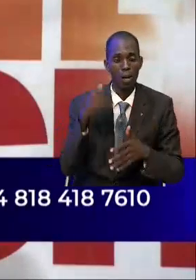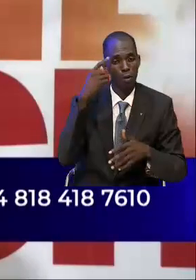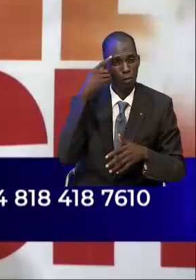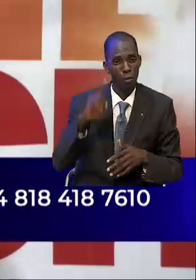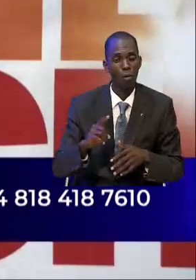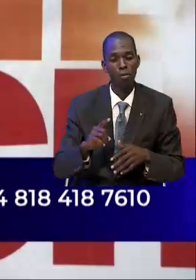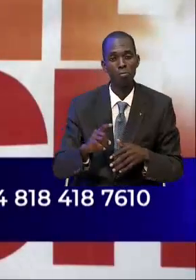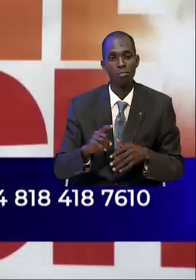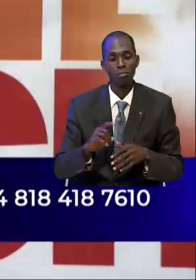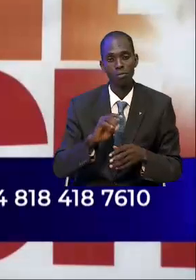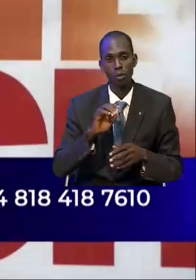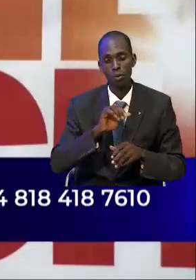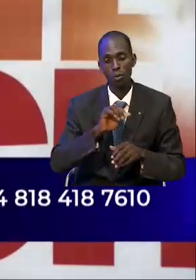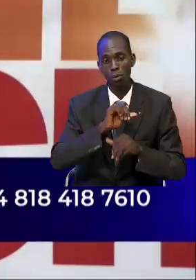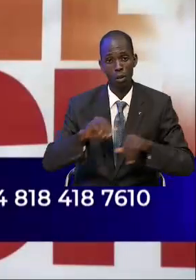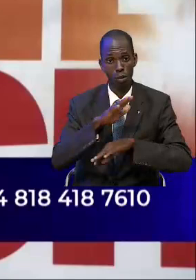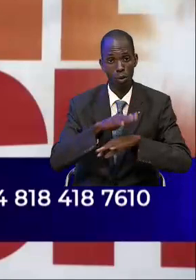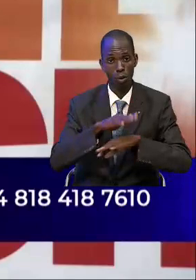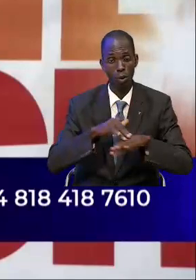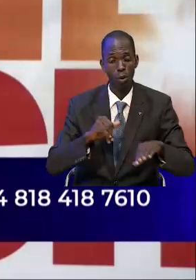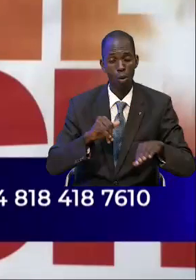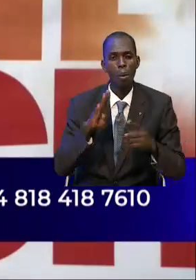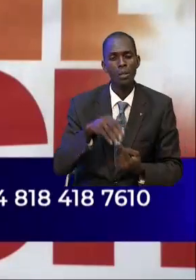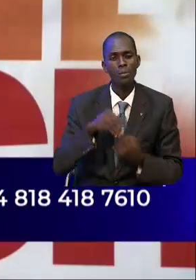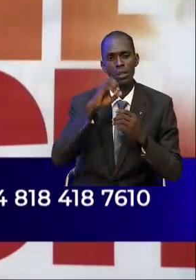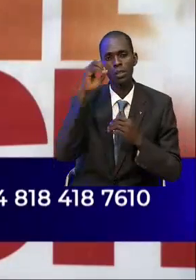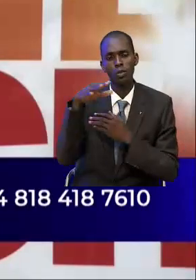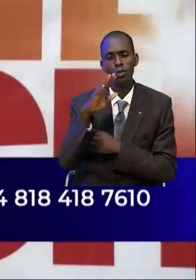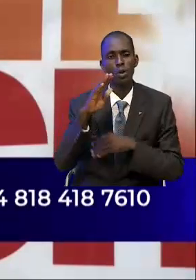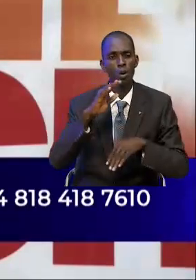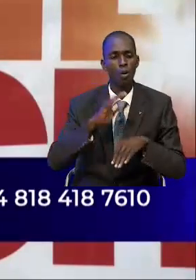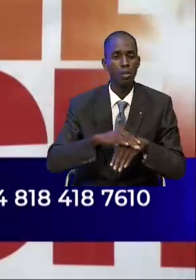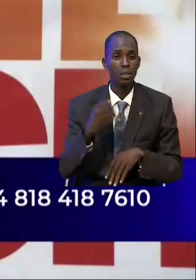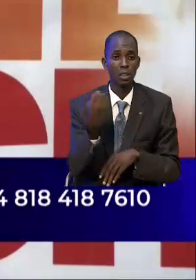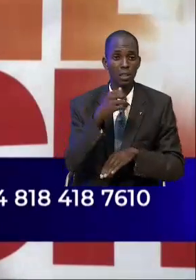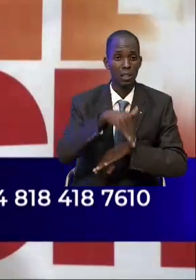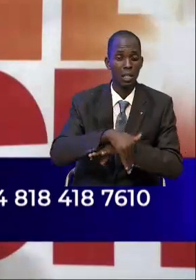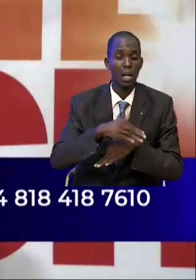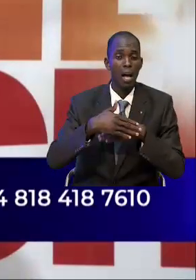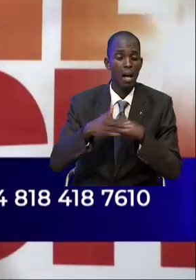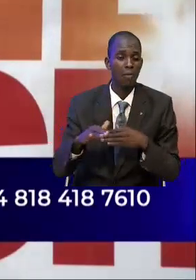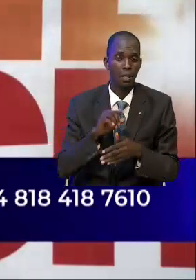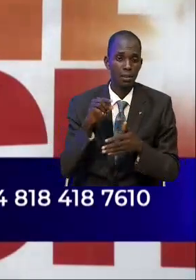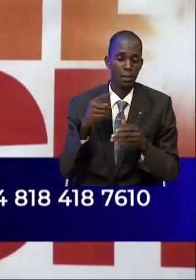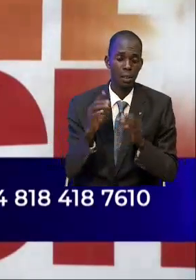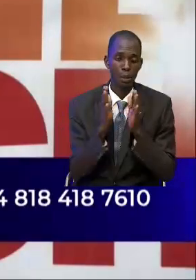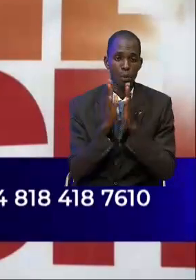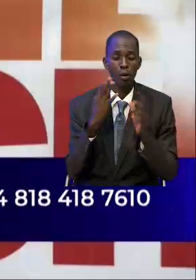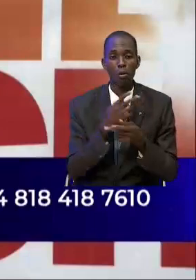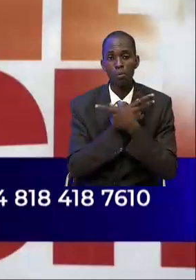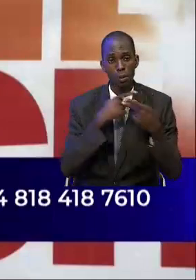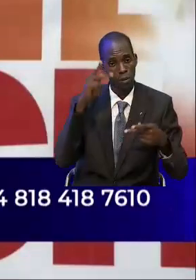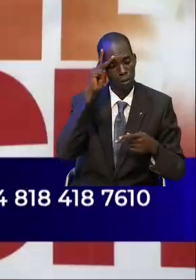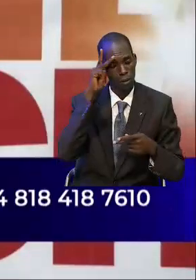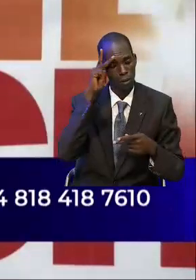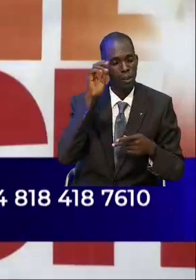that. But that doubt is still there in me. But by the special grace of God, Saturday night, after the prayer of our dad